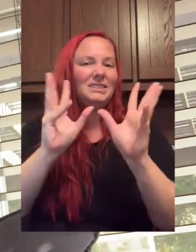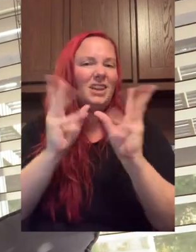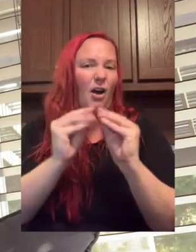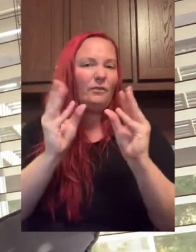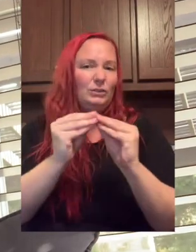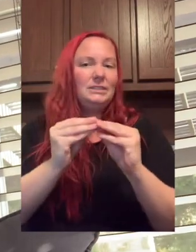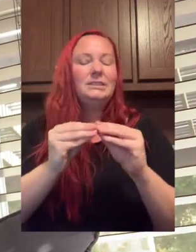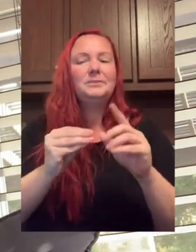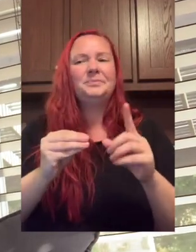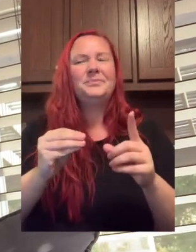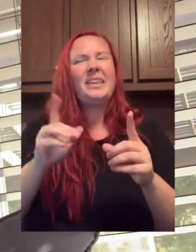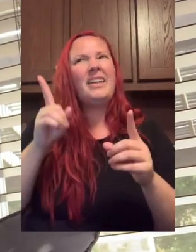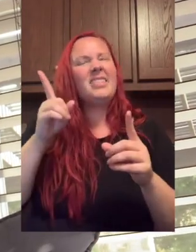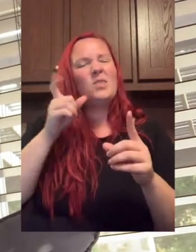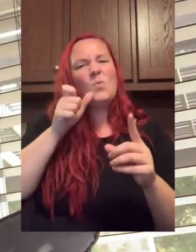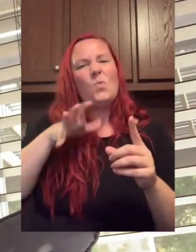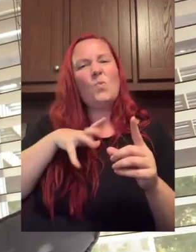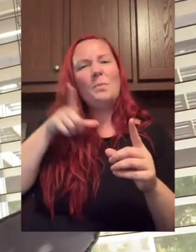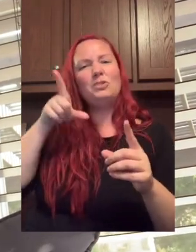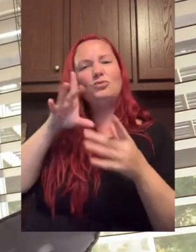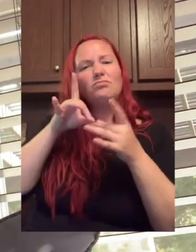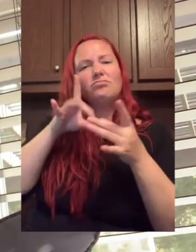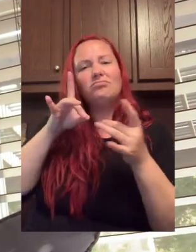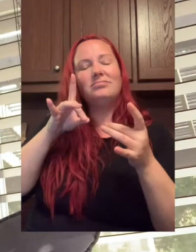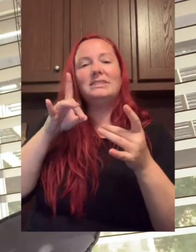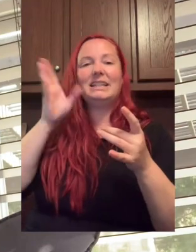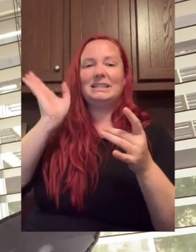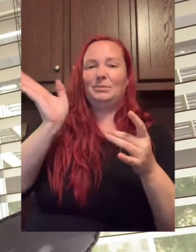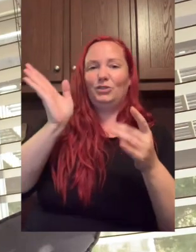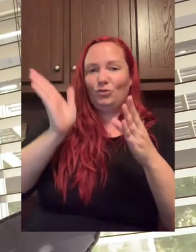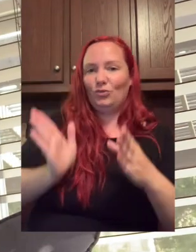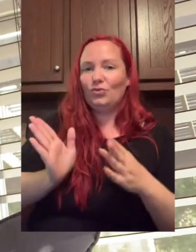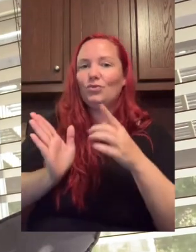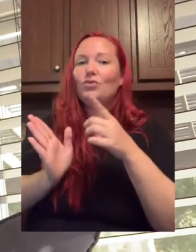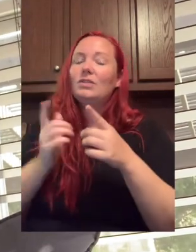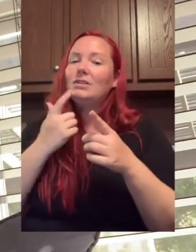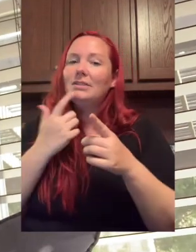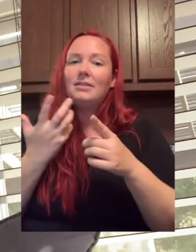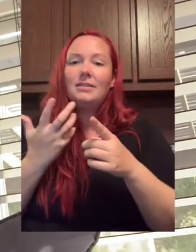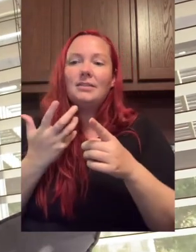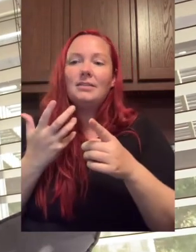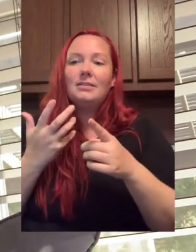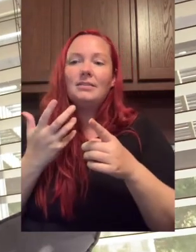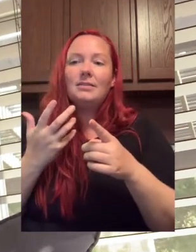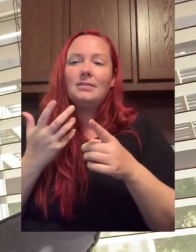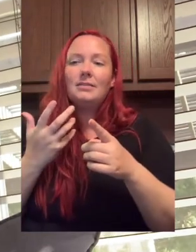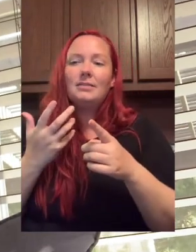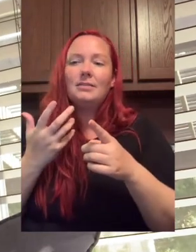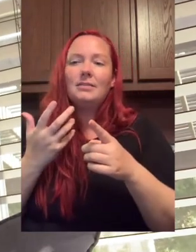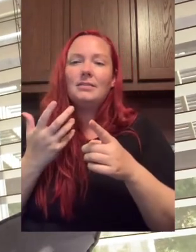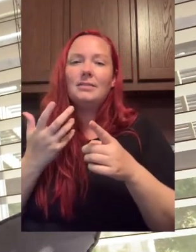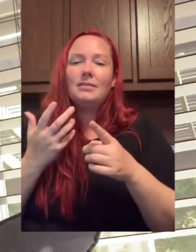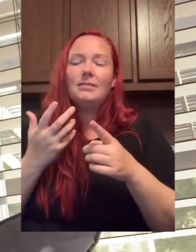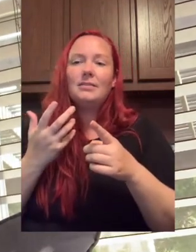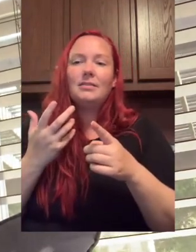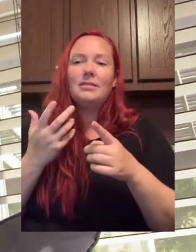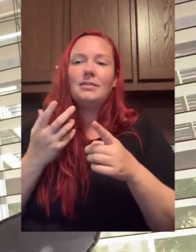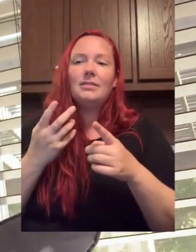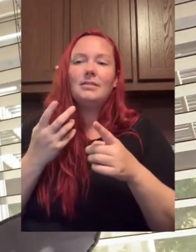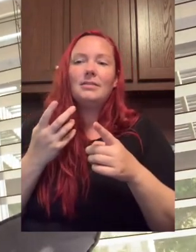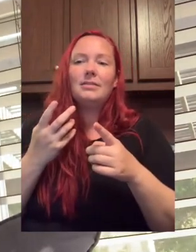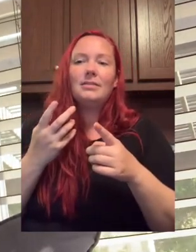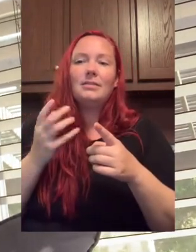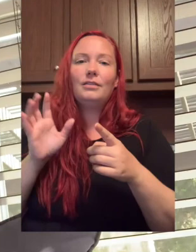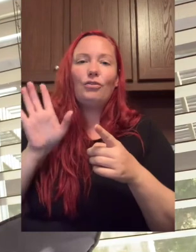way. I was at the ASECT conference, the American Association for Sex Educators and Therapists, and there was a